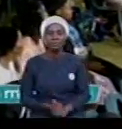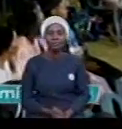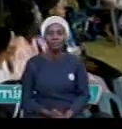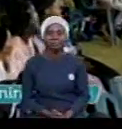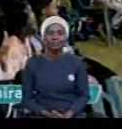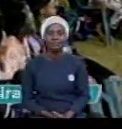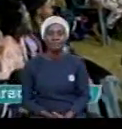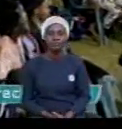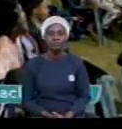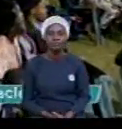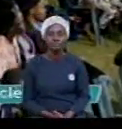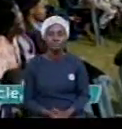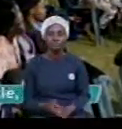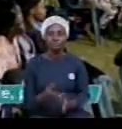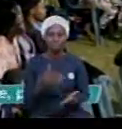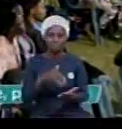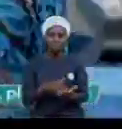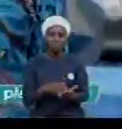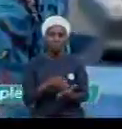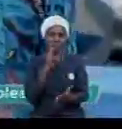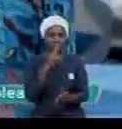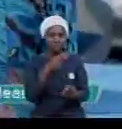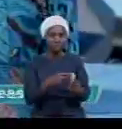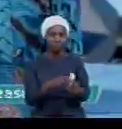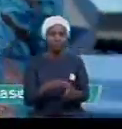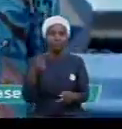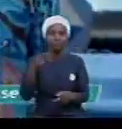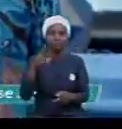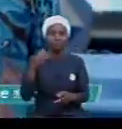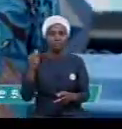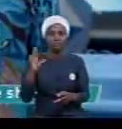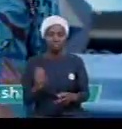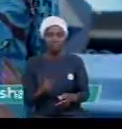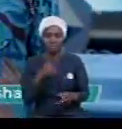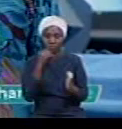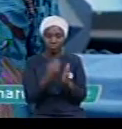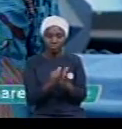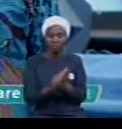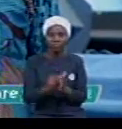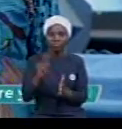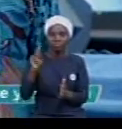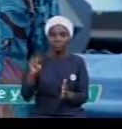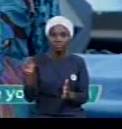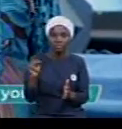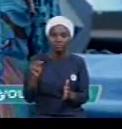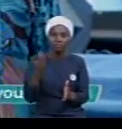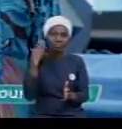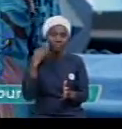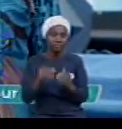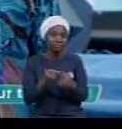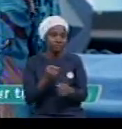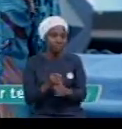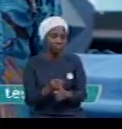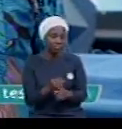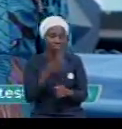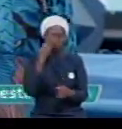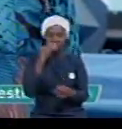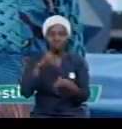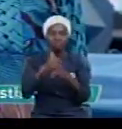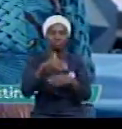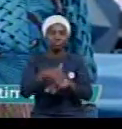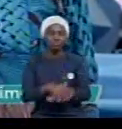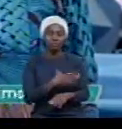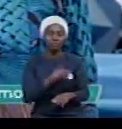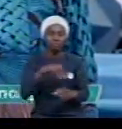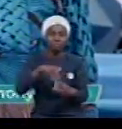Grace Oluwayemisi Adigun. She said November last year she slept in the night and at the middle of